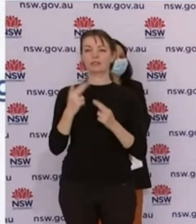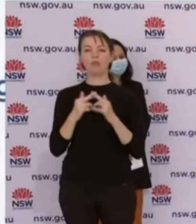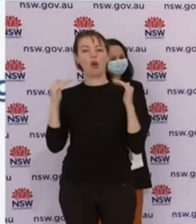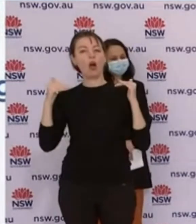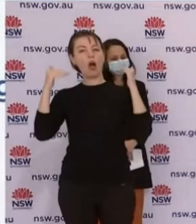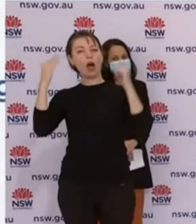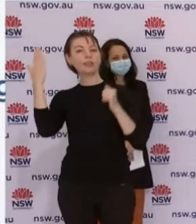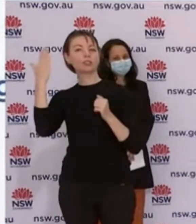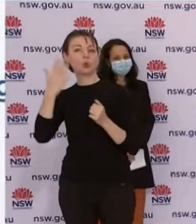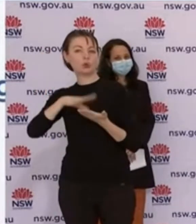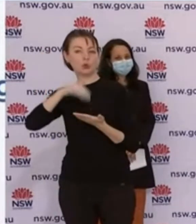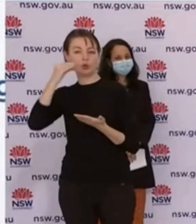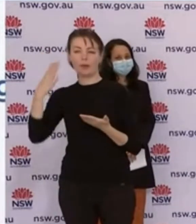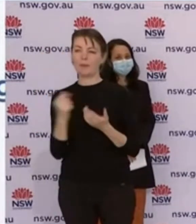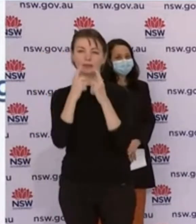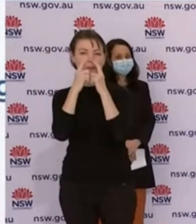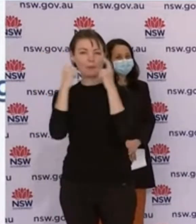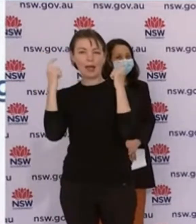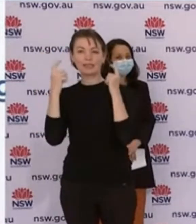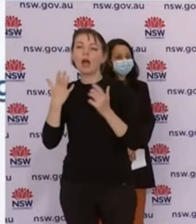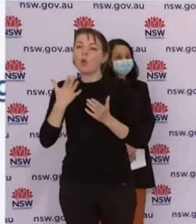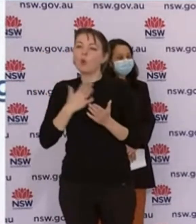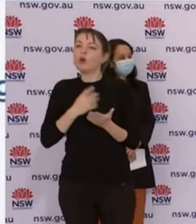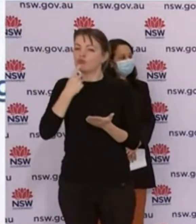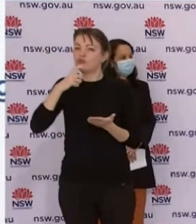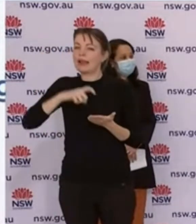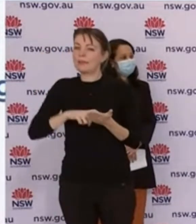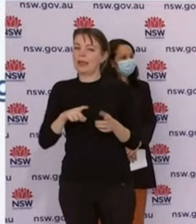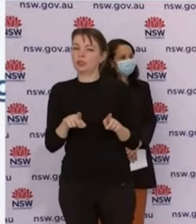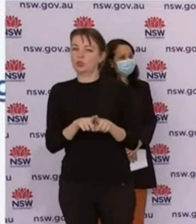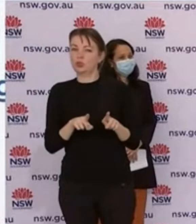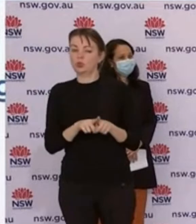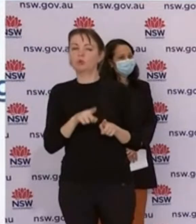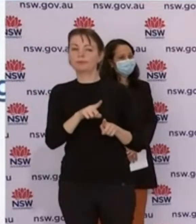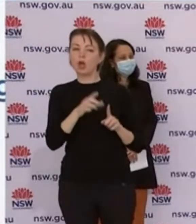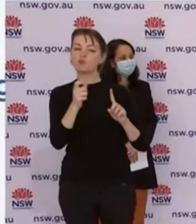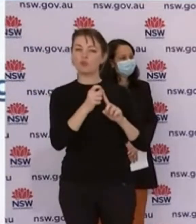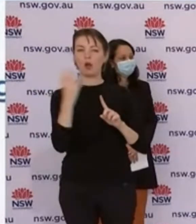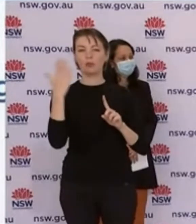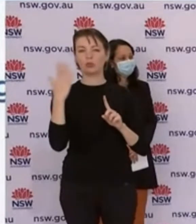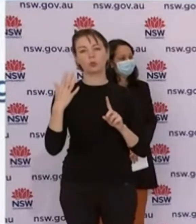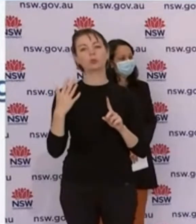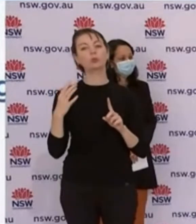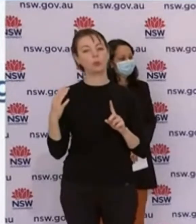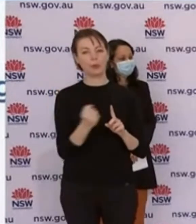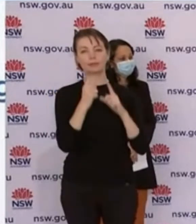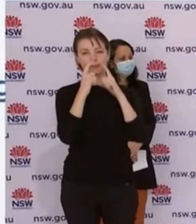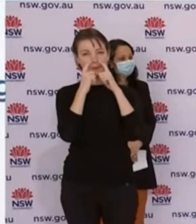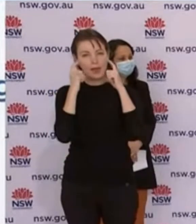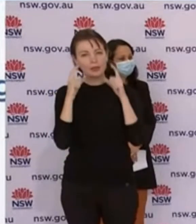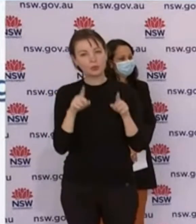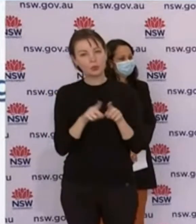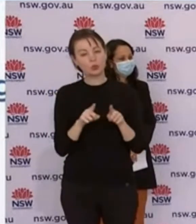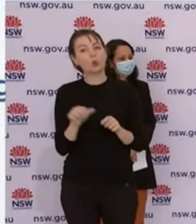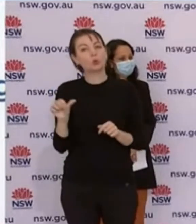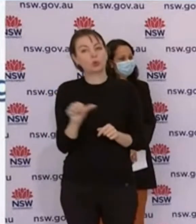students, and we'll be strongly recommending that our primary school students also wear masks, and that's in line with the latest health advice. For our